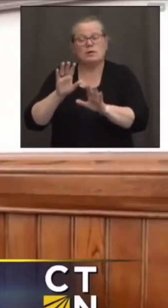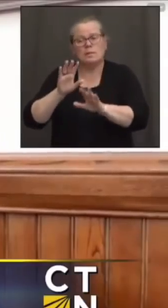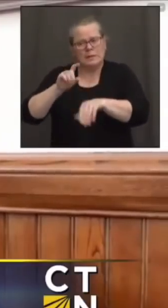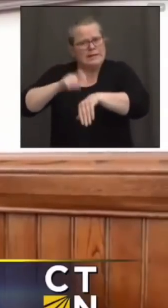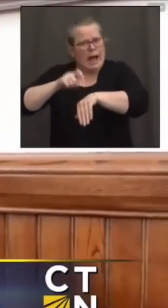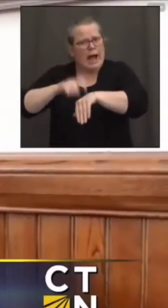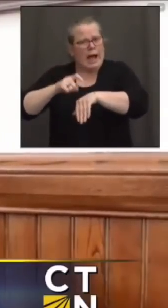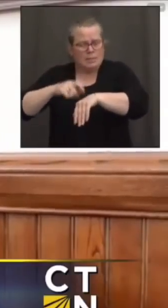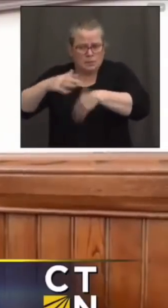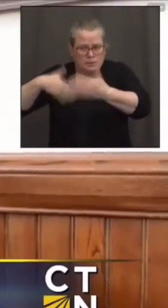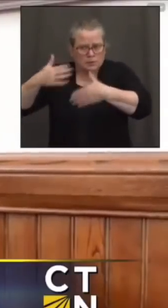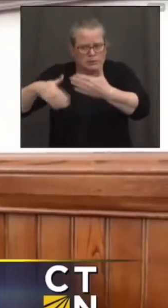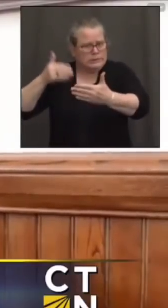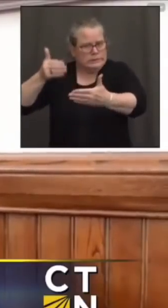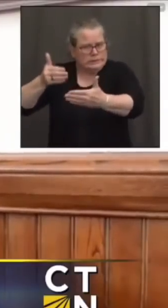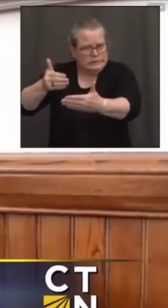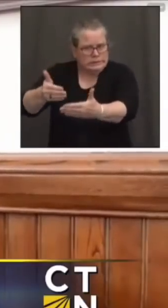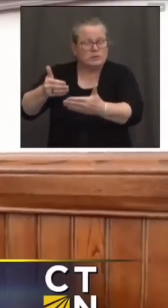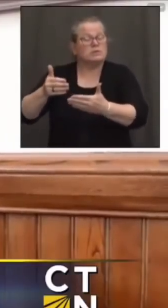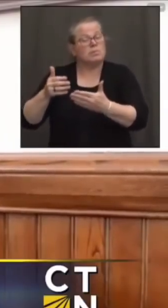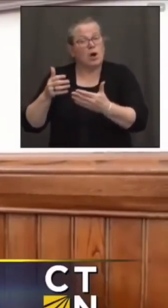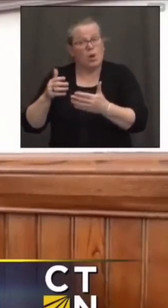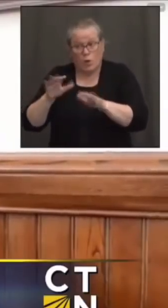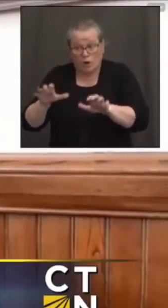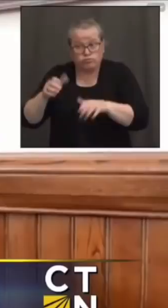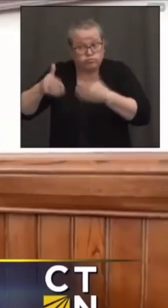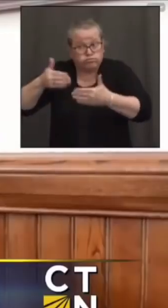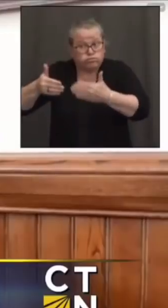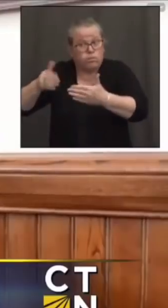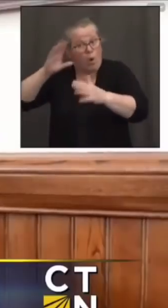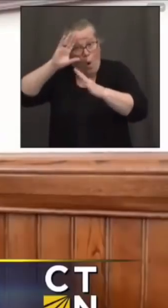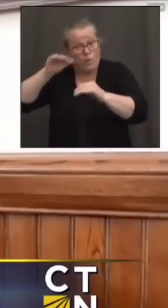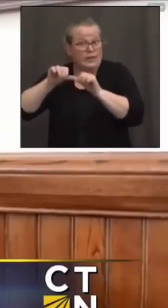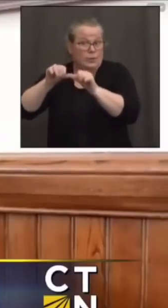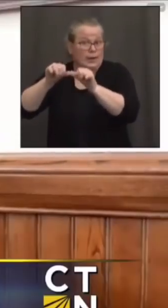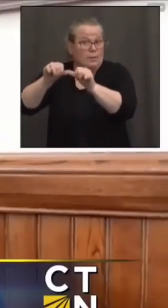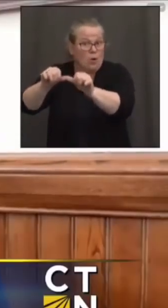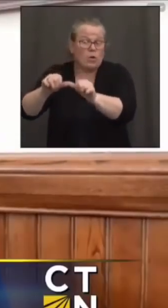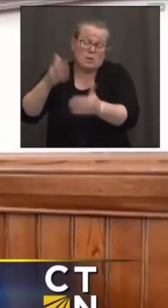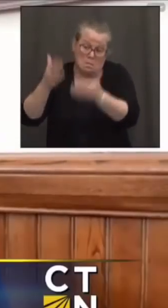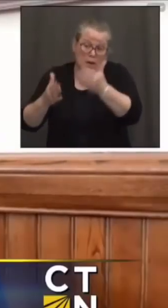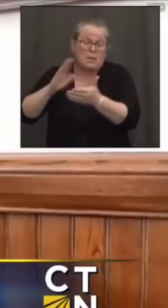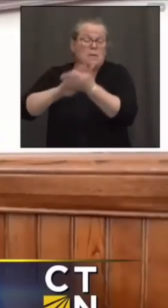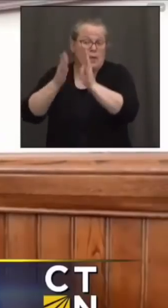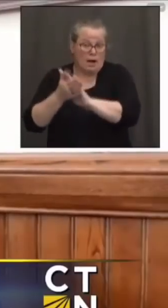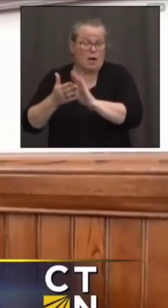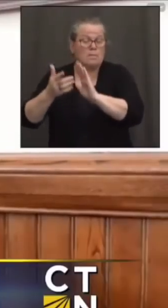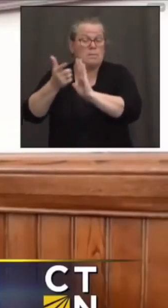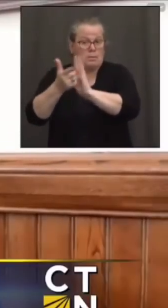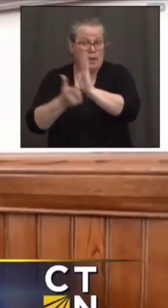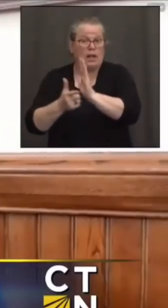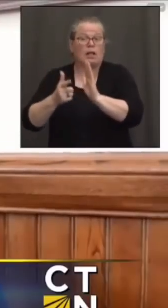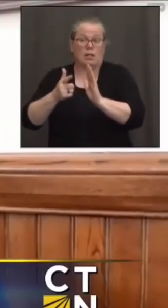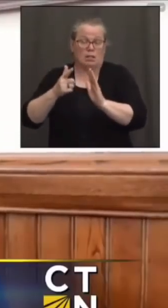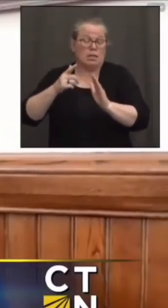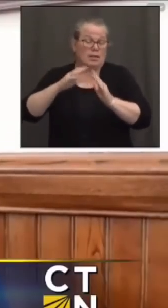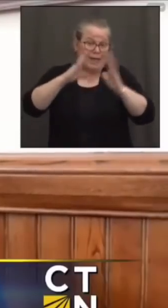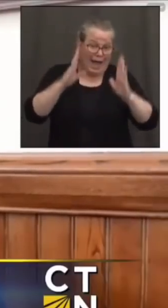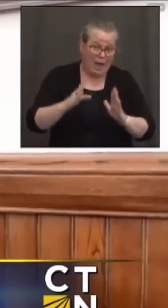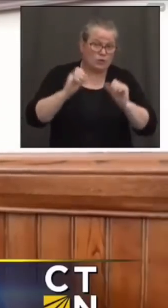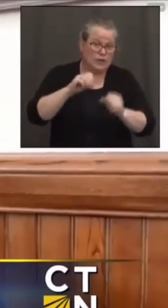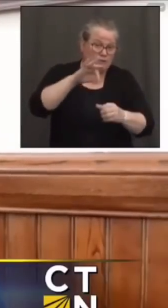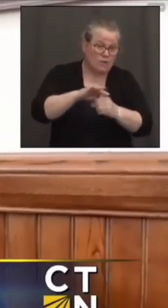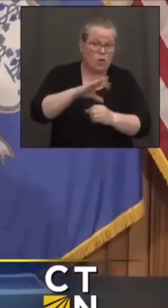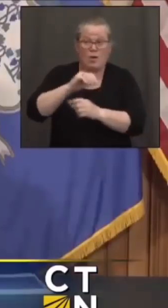there's good progress that's being made. Hopefully, if we keep on that same pace, it can lead to a bill that can be called in both chambers. All